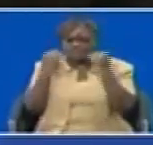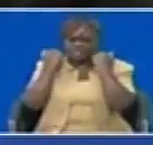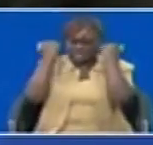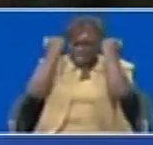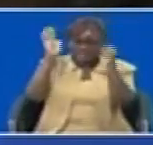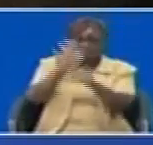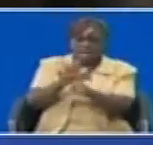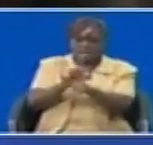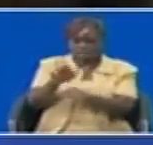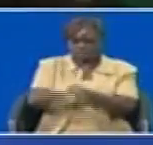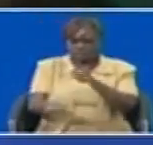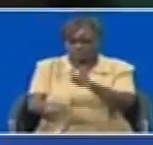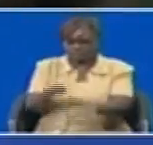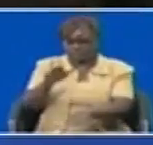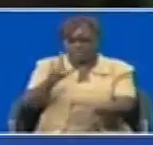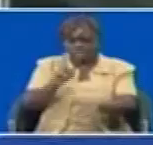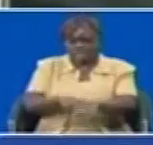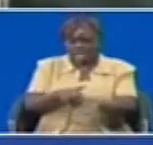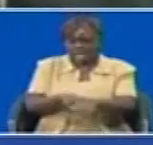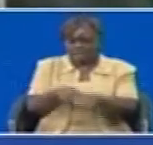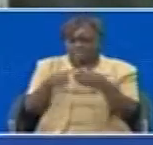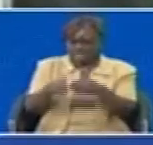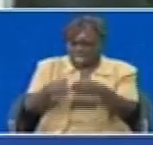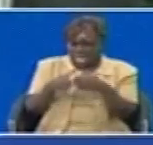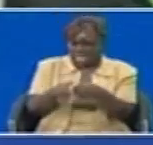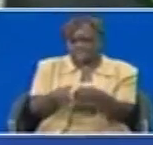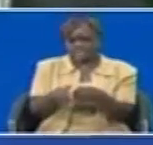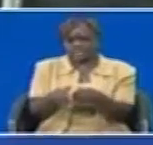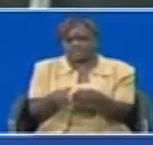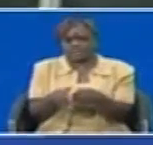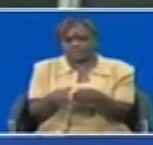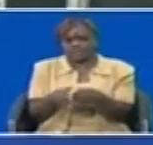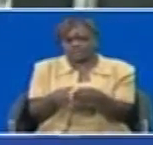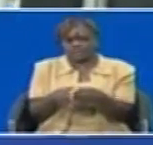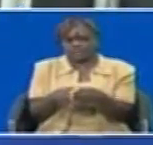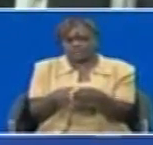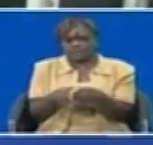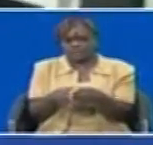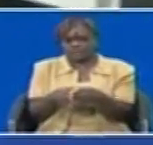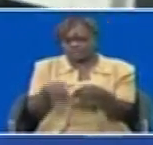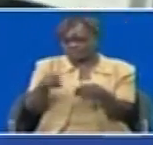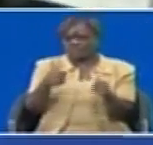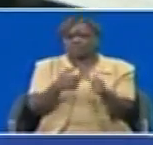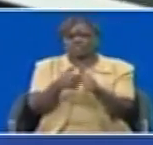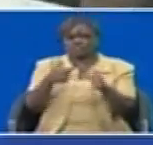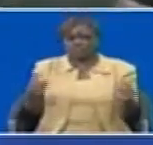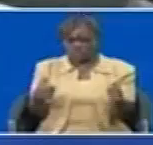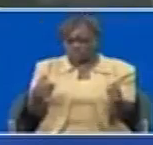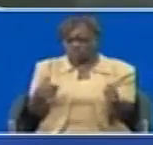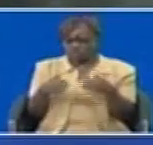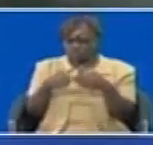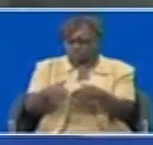hind legs and feet during mating. If they are in pain from bad feet, they will refuse to mate, thus